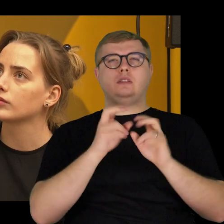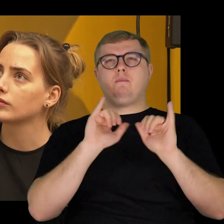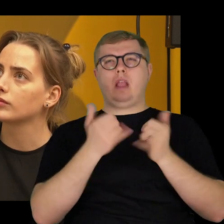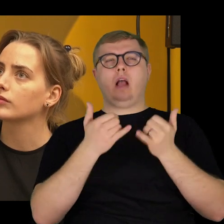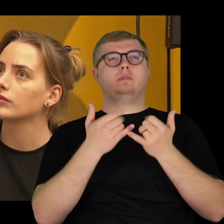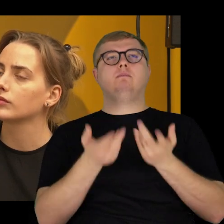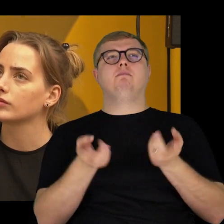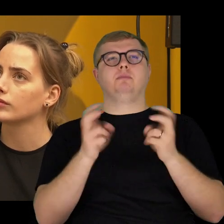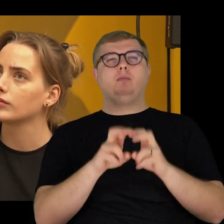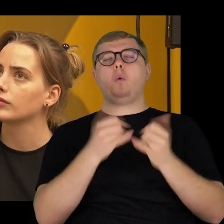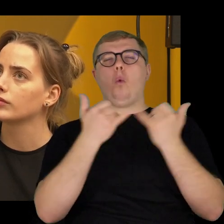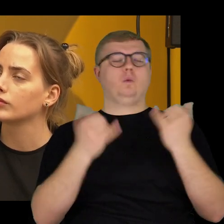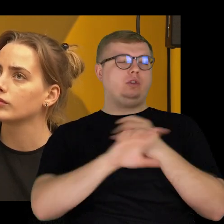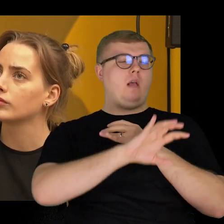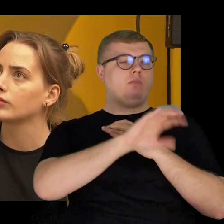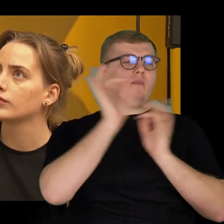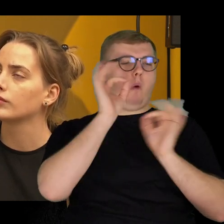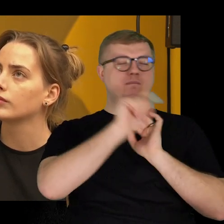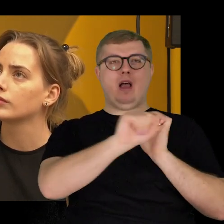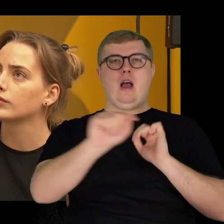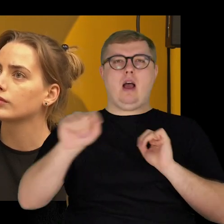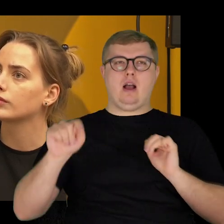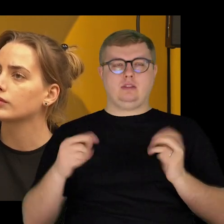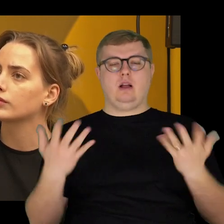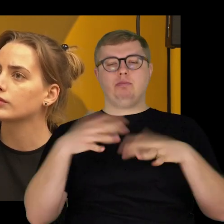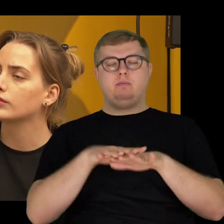different data types. So I think